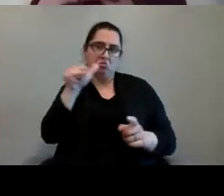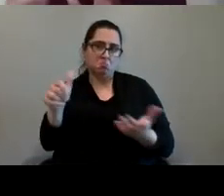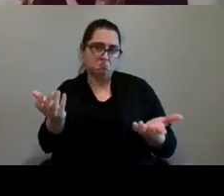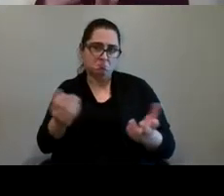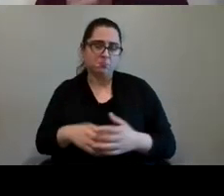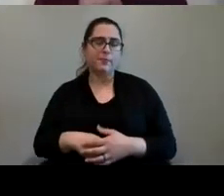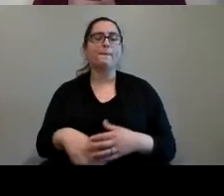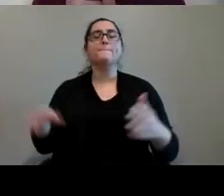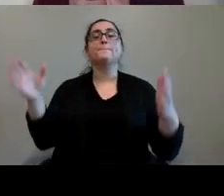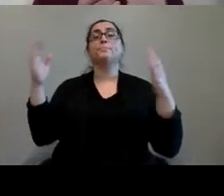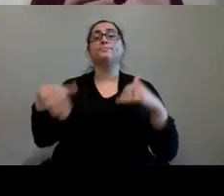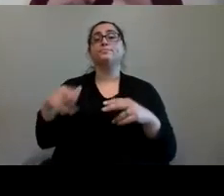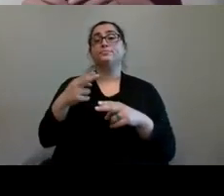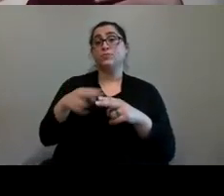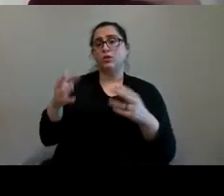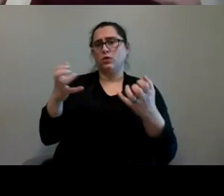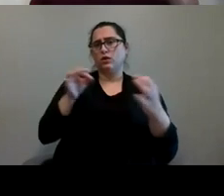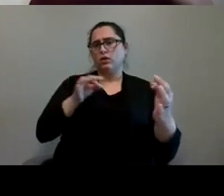Just very quickly,